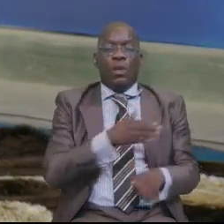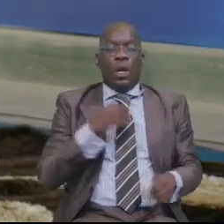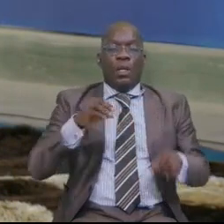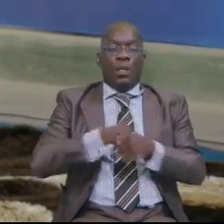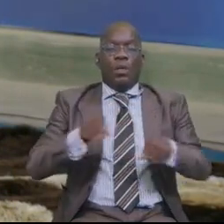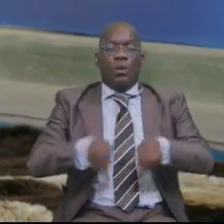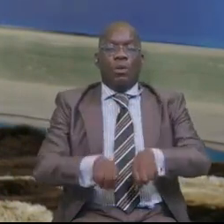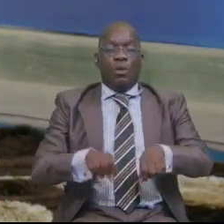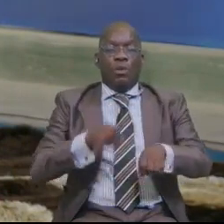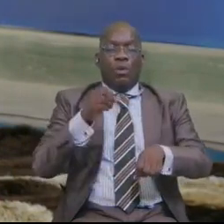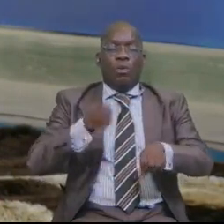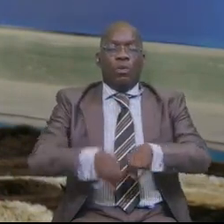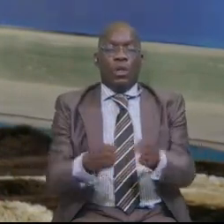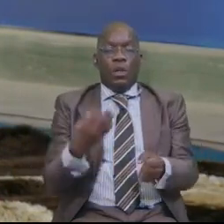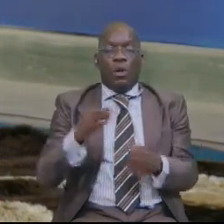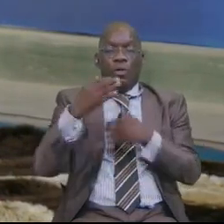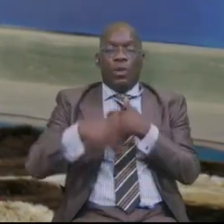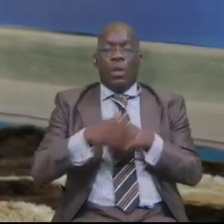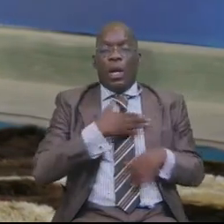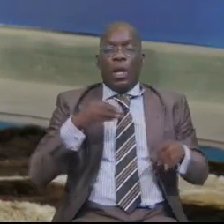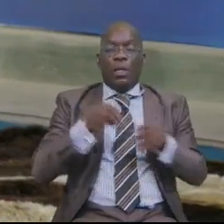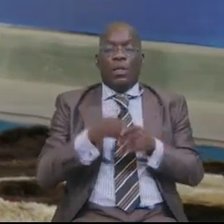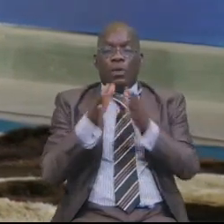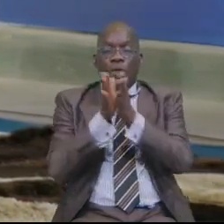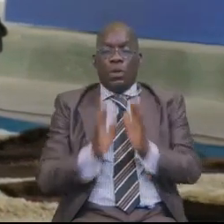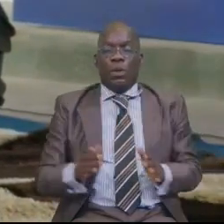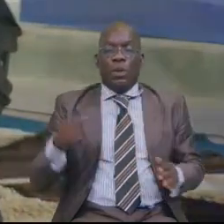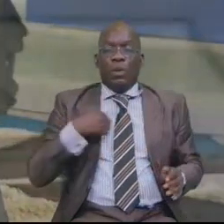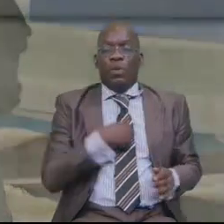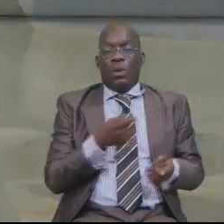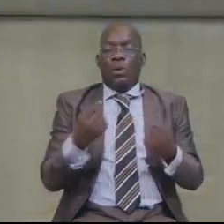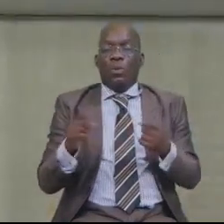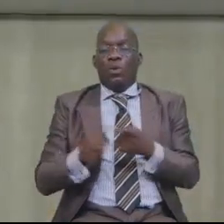bread and in prayers.